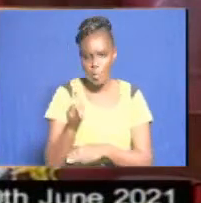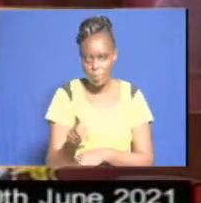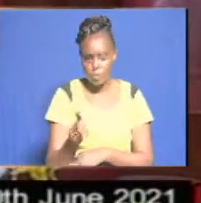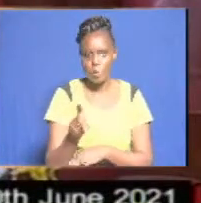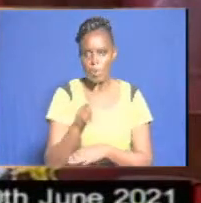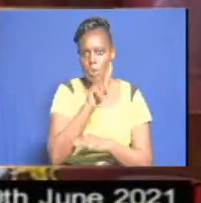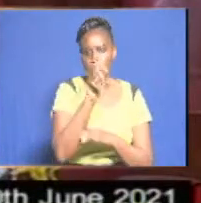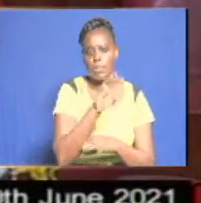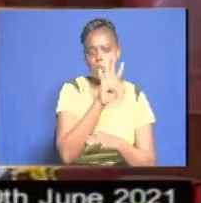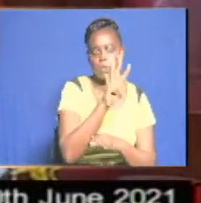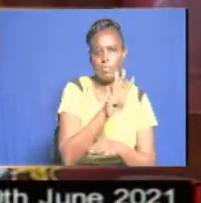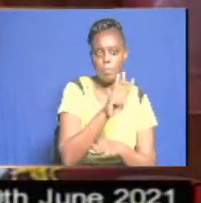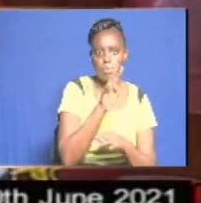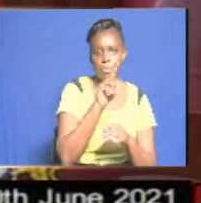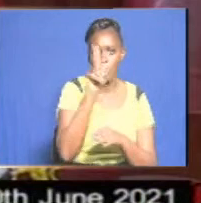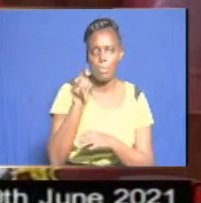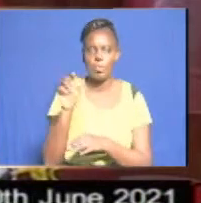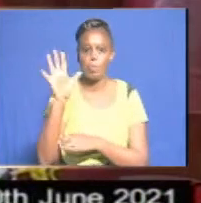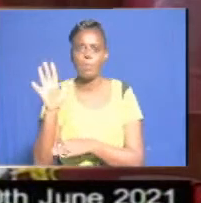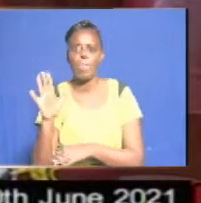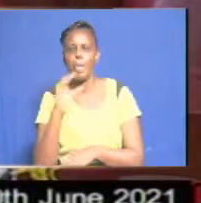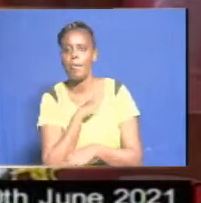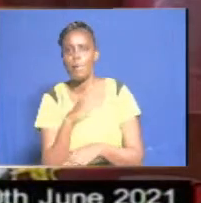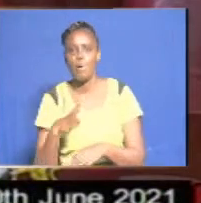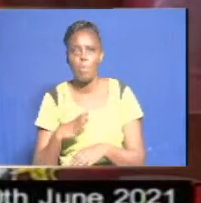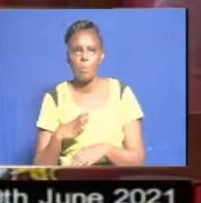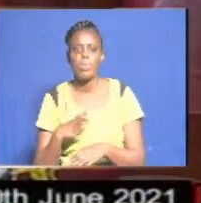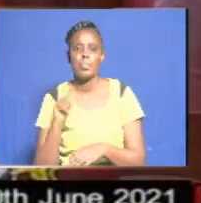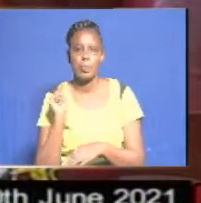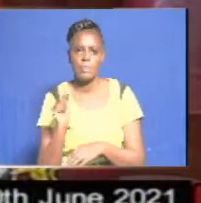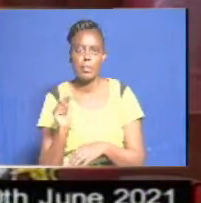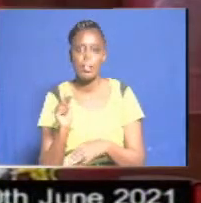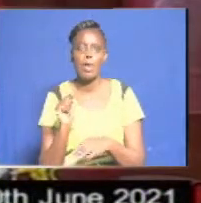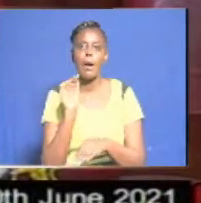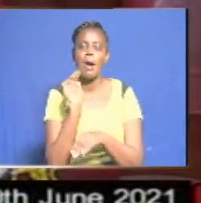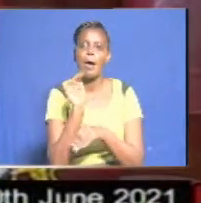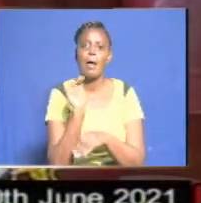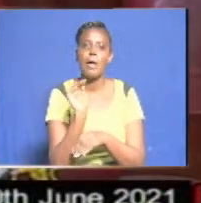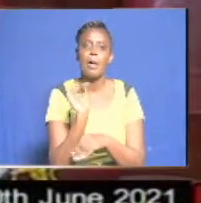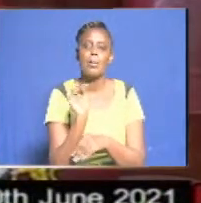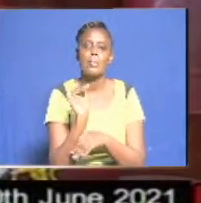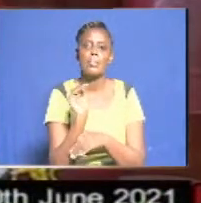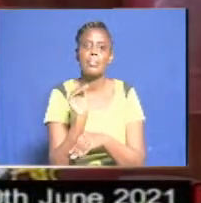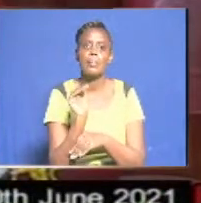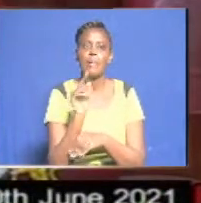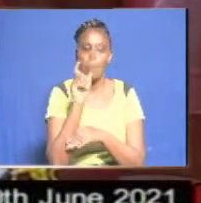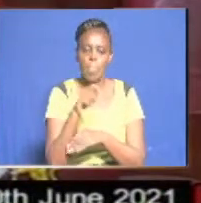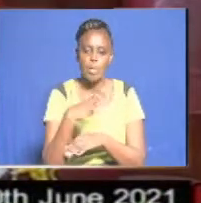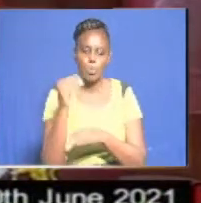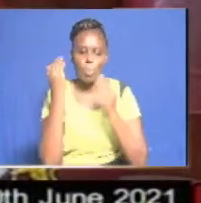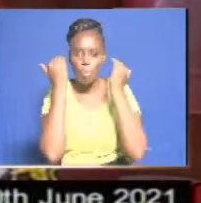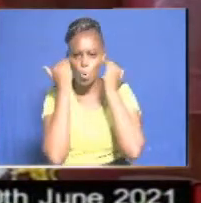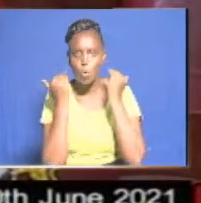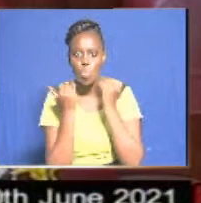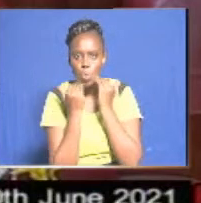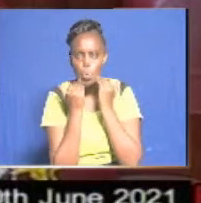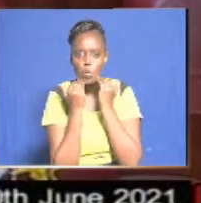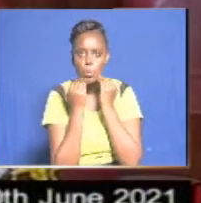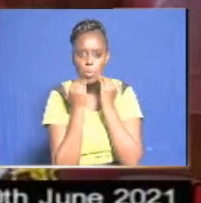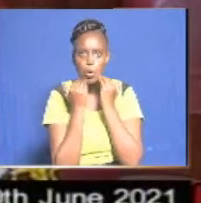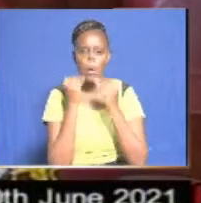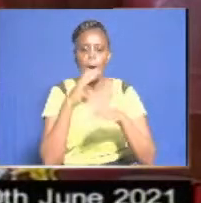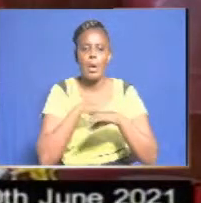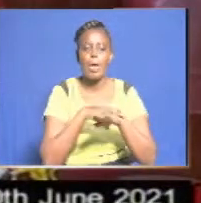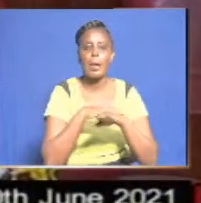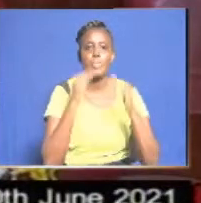question four and five, the committee asked that I should go to court and get a